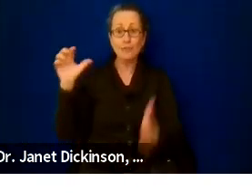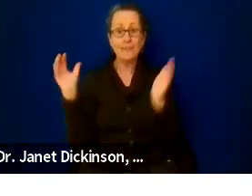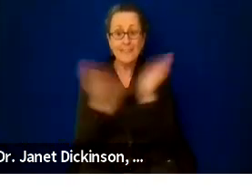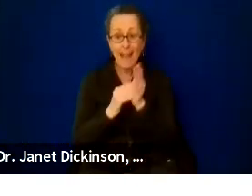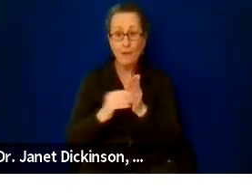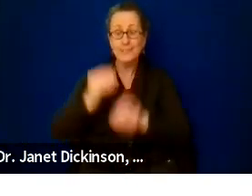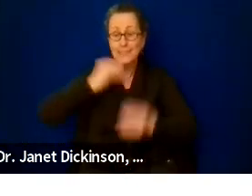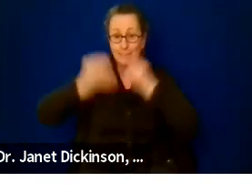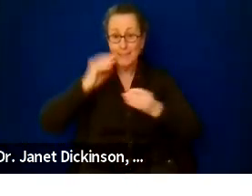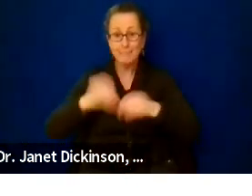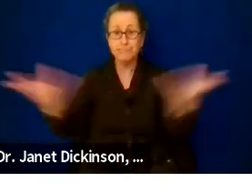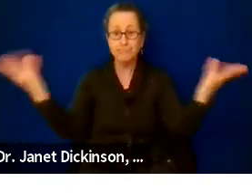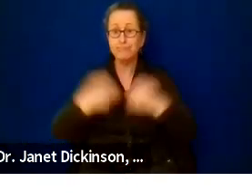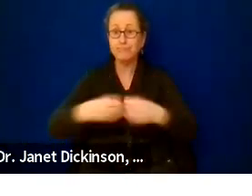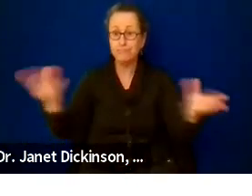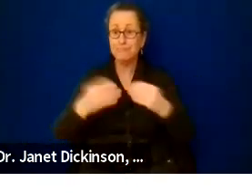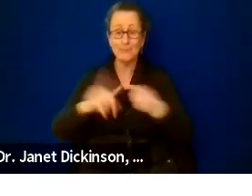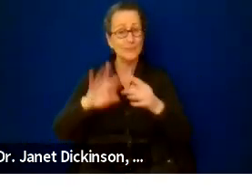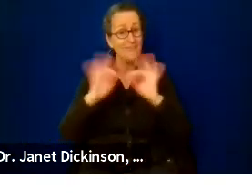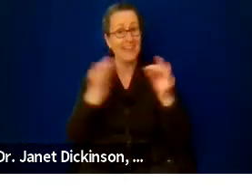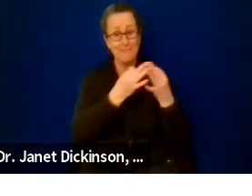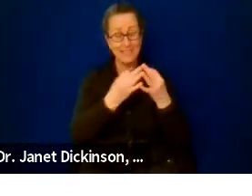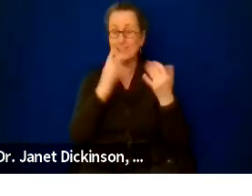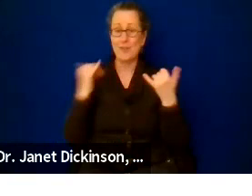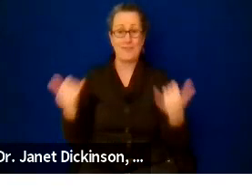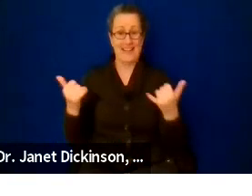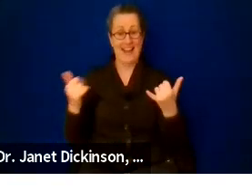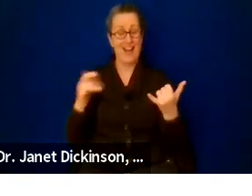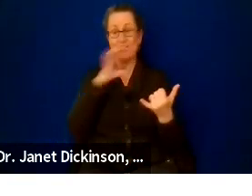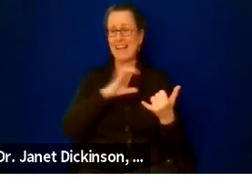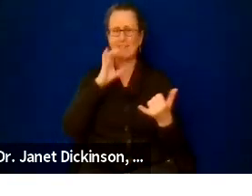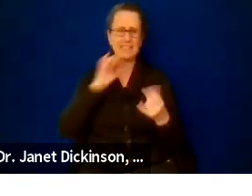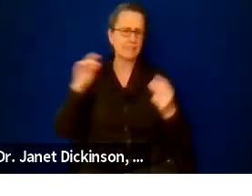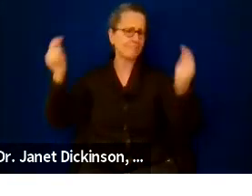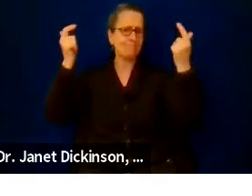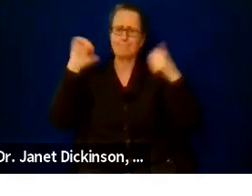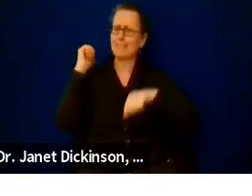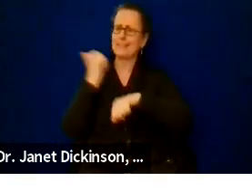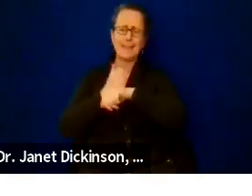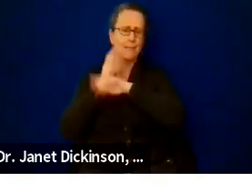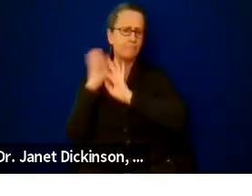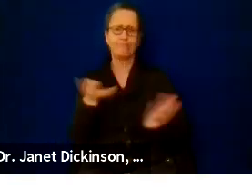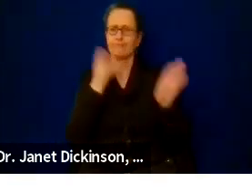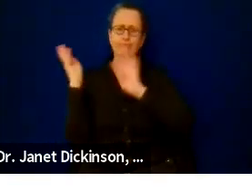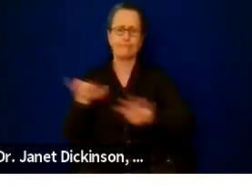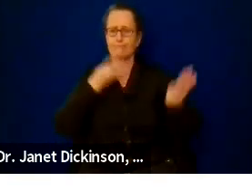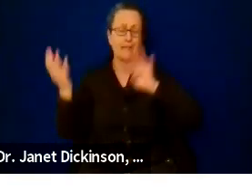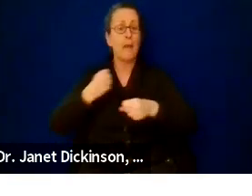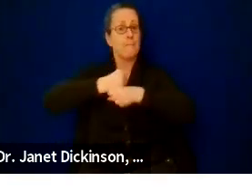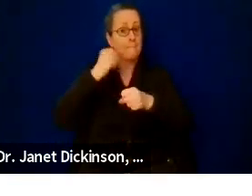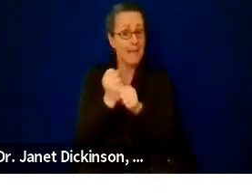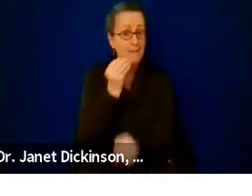town. So our cafeteria is right now an assembly line for food production. So when we return